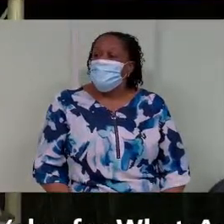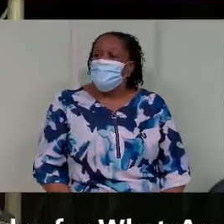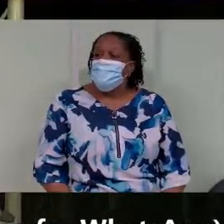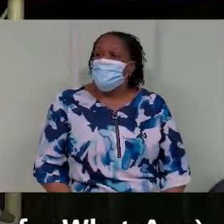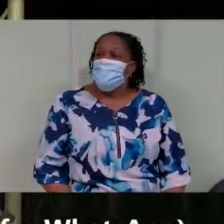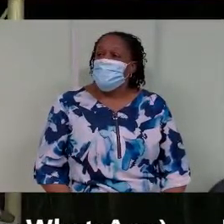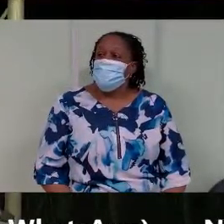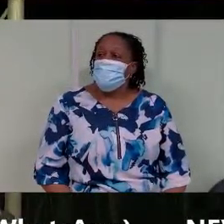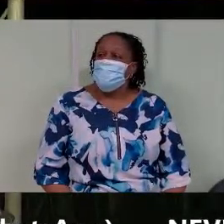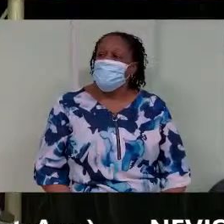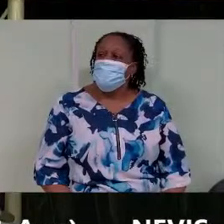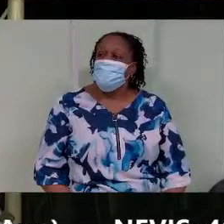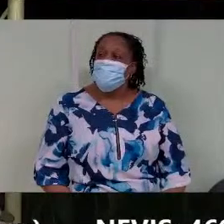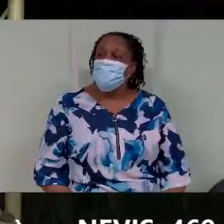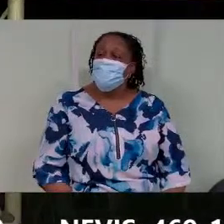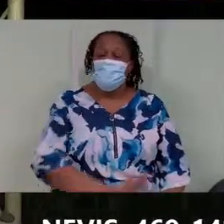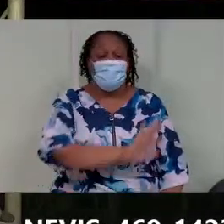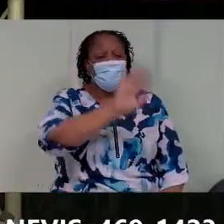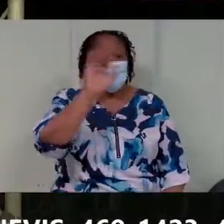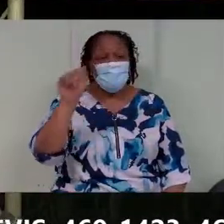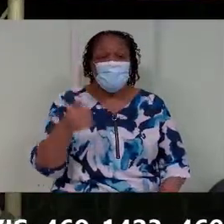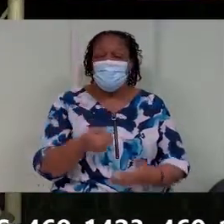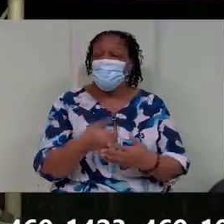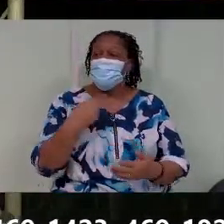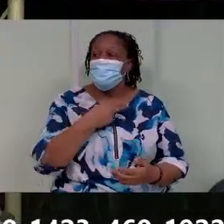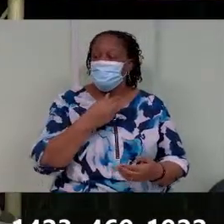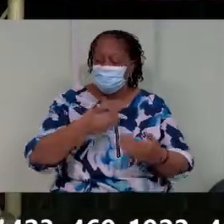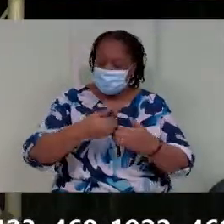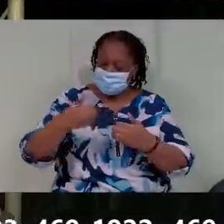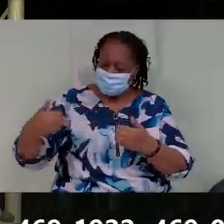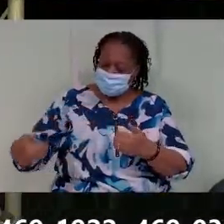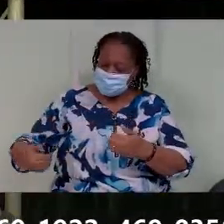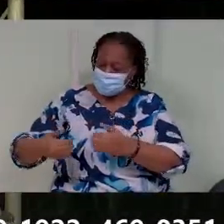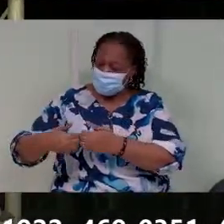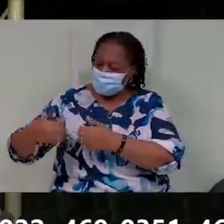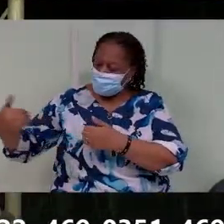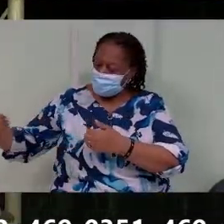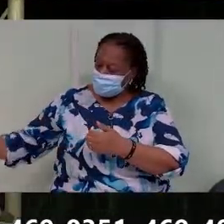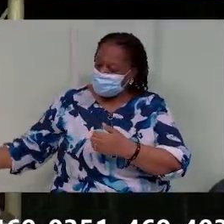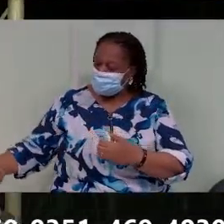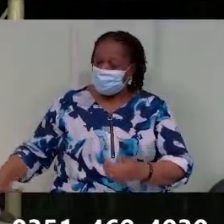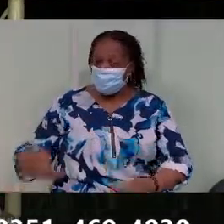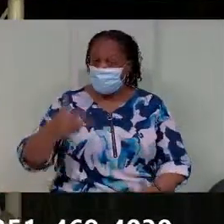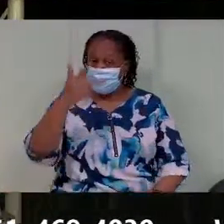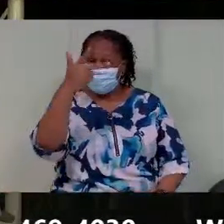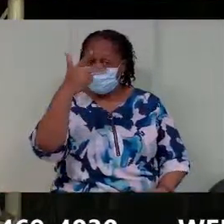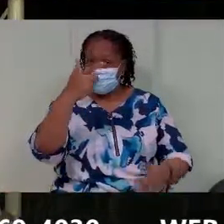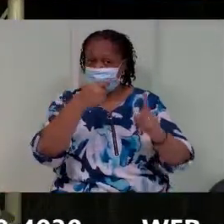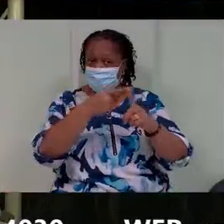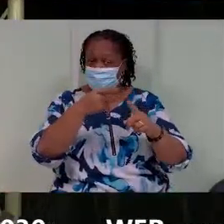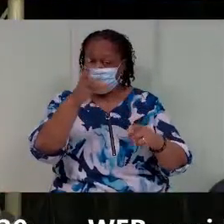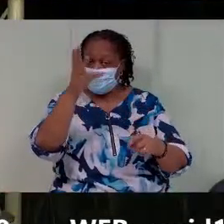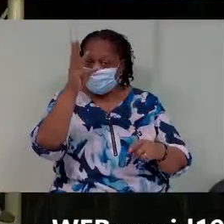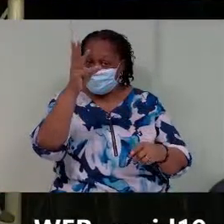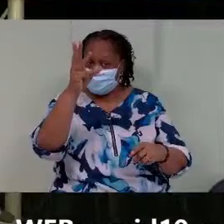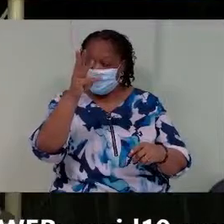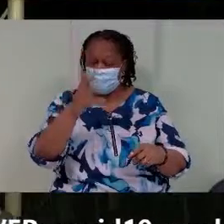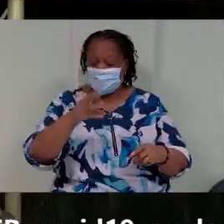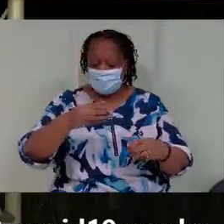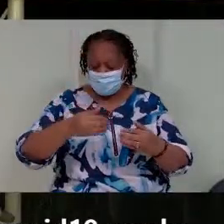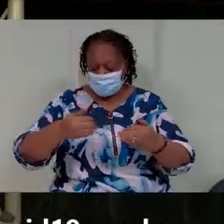to reopen. And then physical distancing, remaining 3 to 6 feet away, north, south, east, west